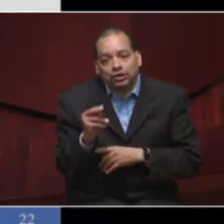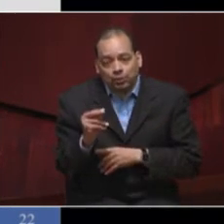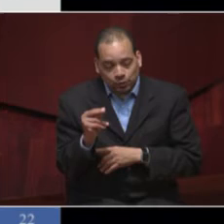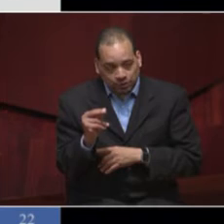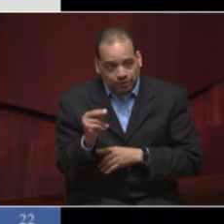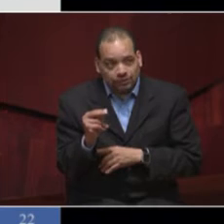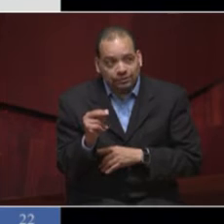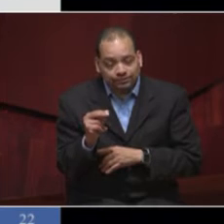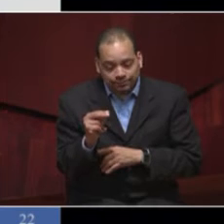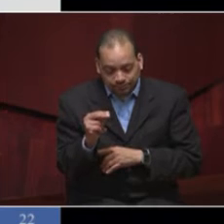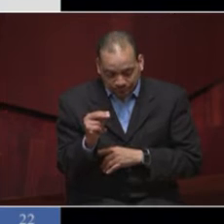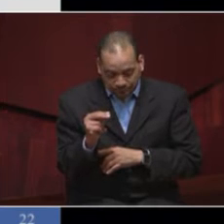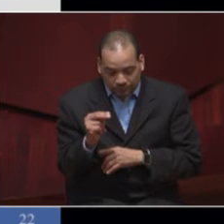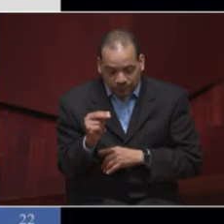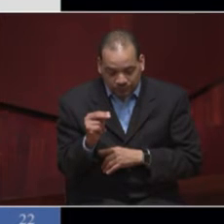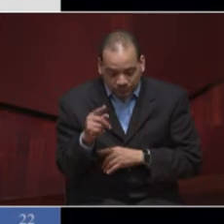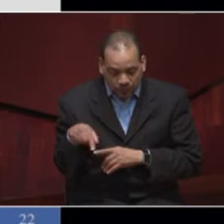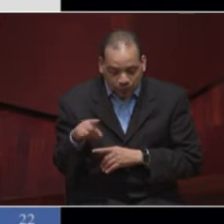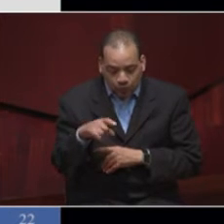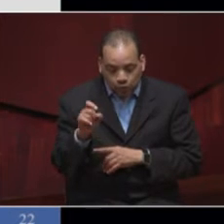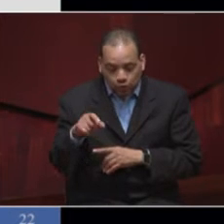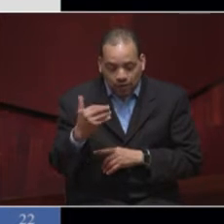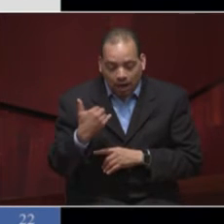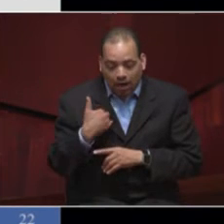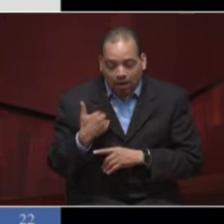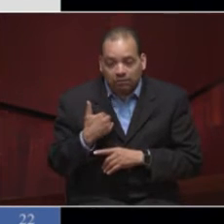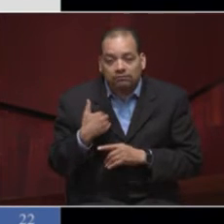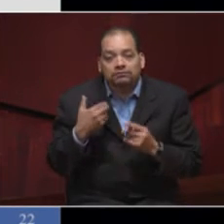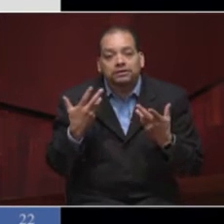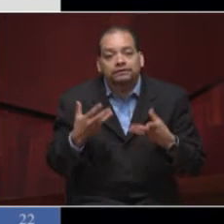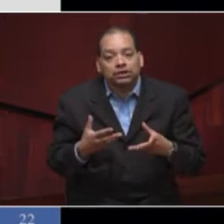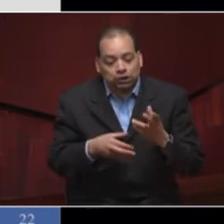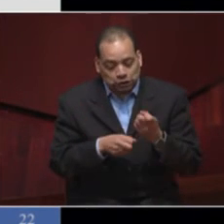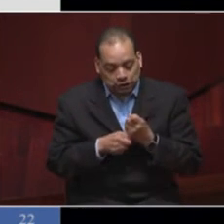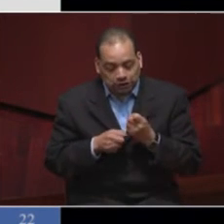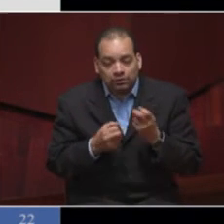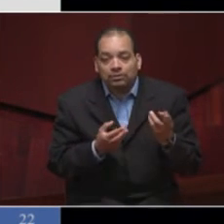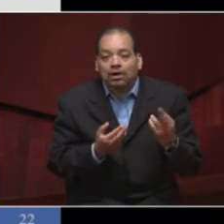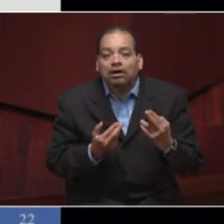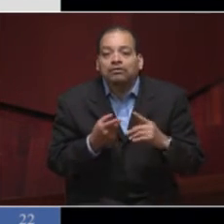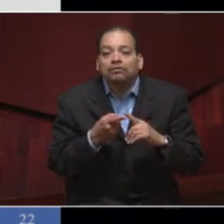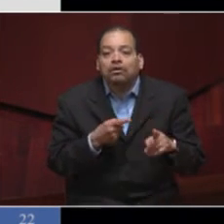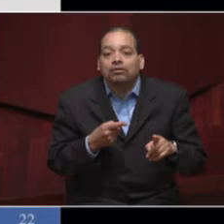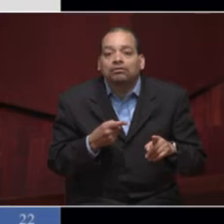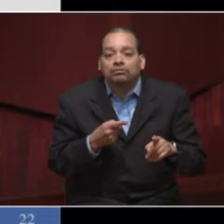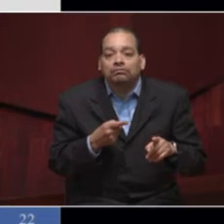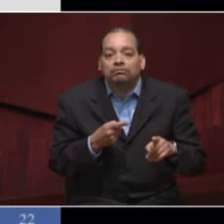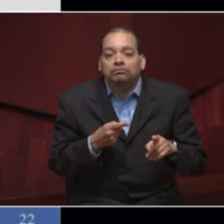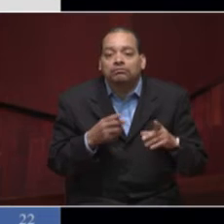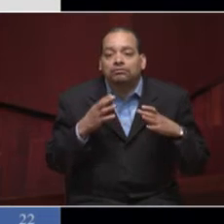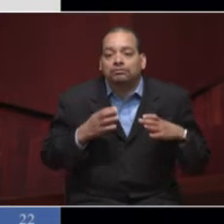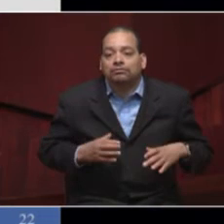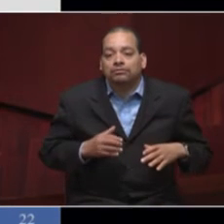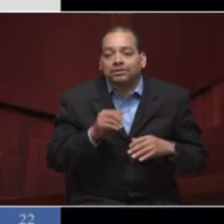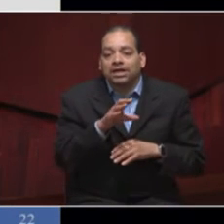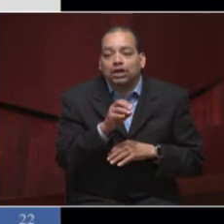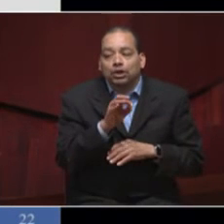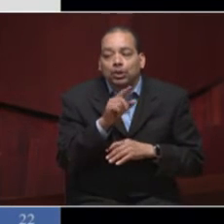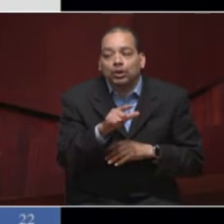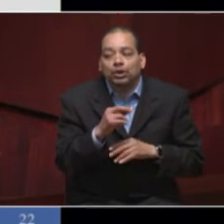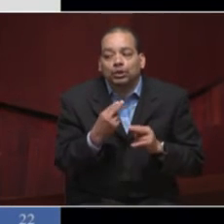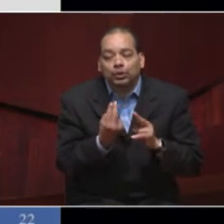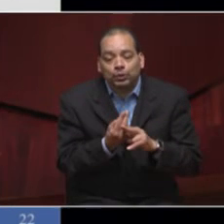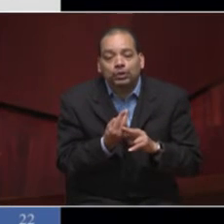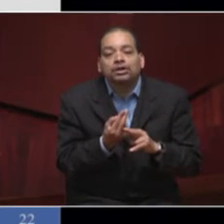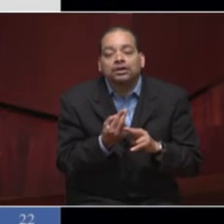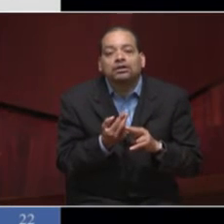January, you should receive a response from the custodial unit, from the archival unit that